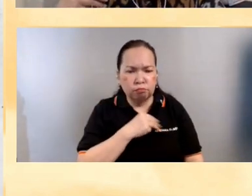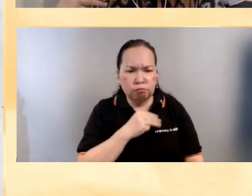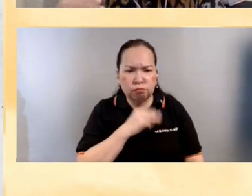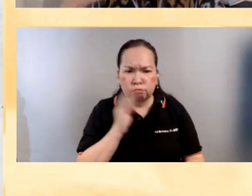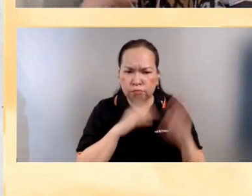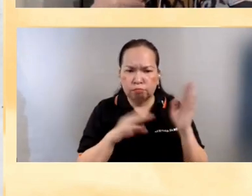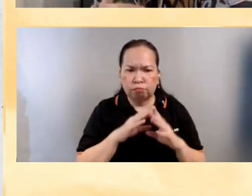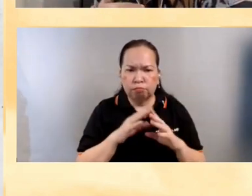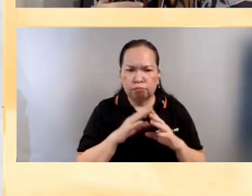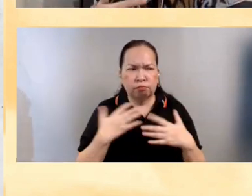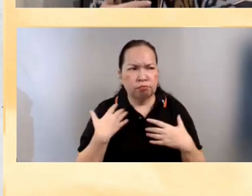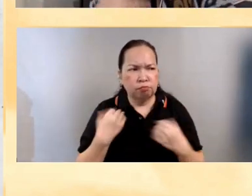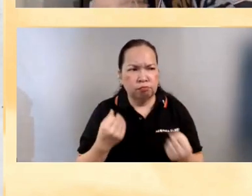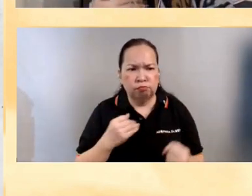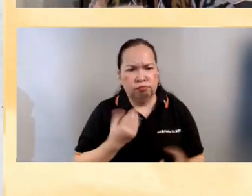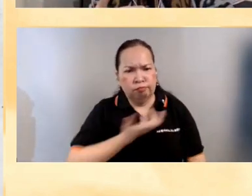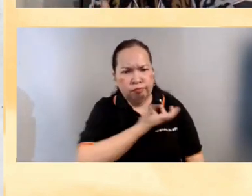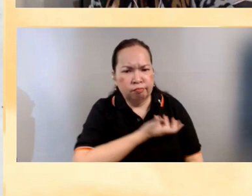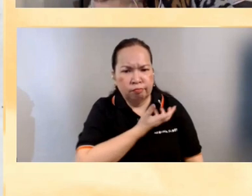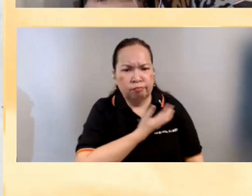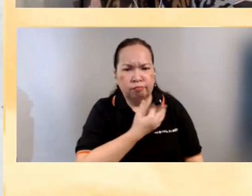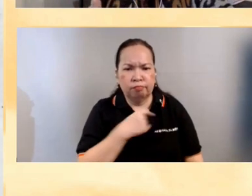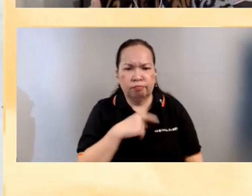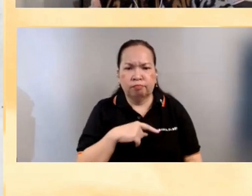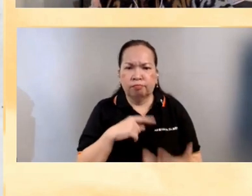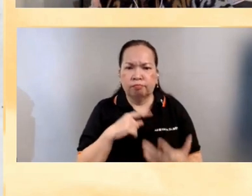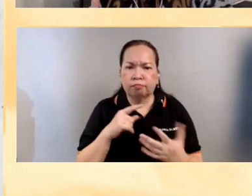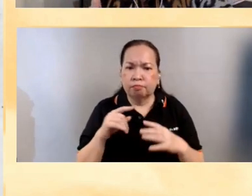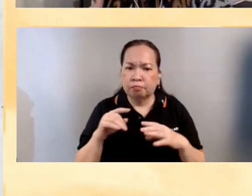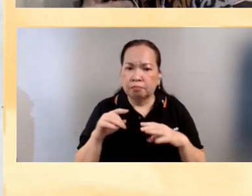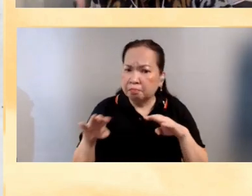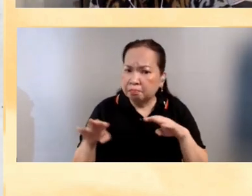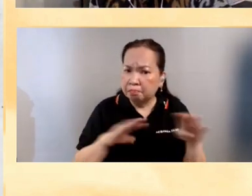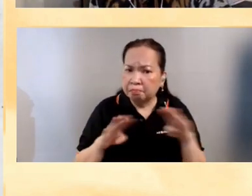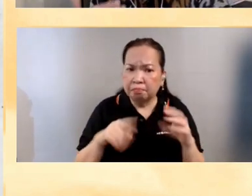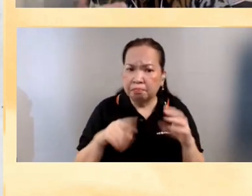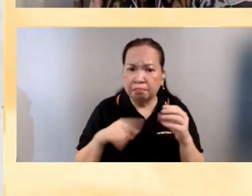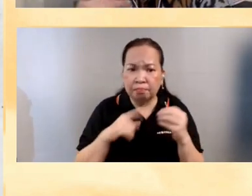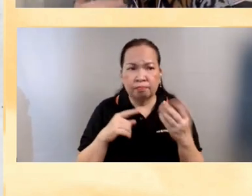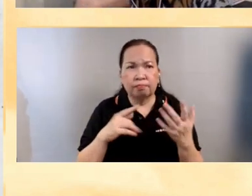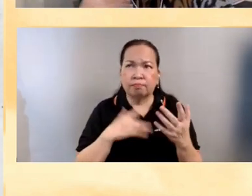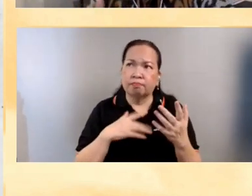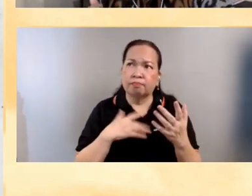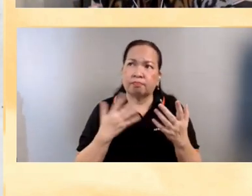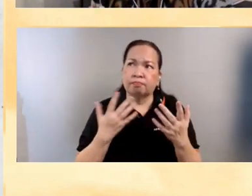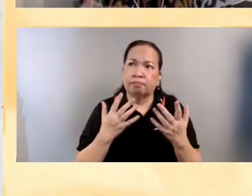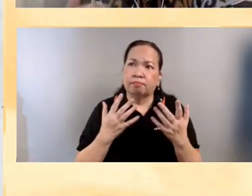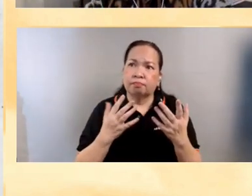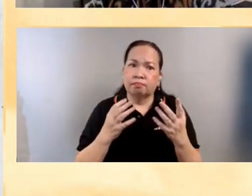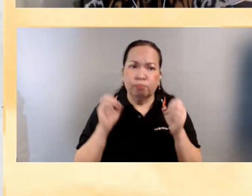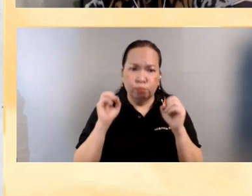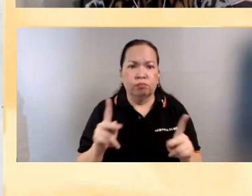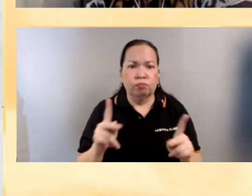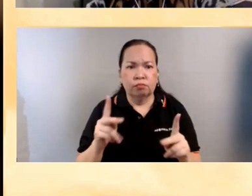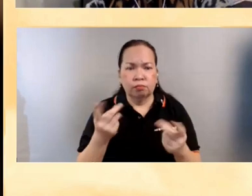sexualized behaviors that sometimes OSAEC survivors themselves do not report or do not recognize that